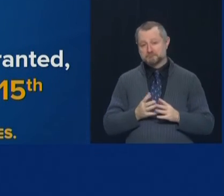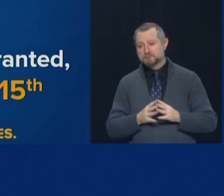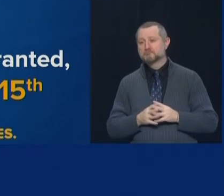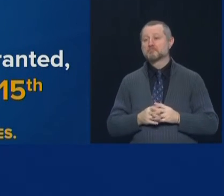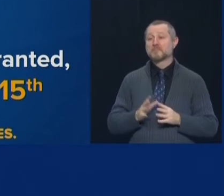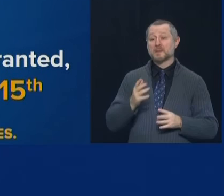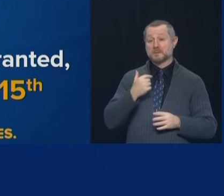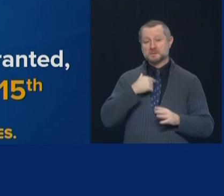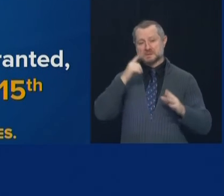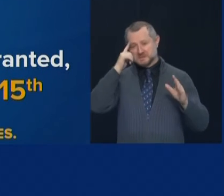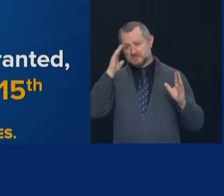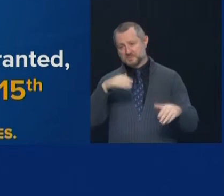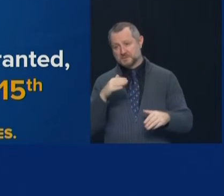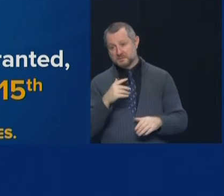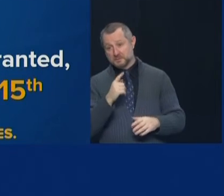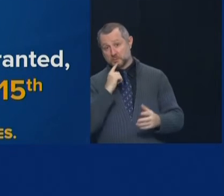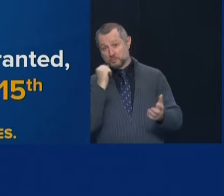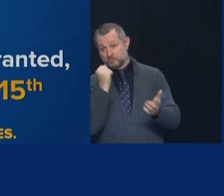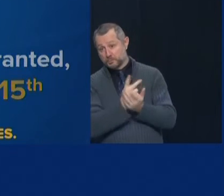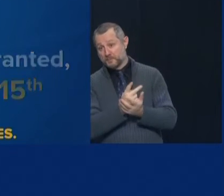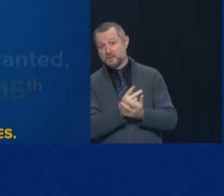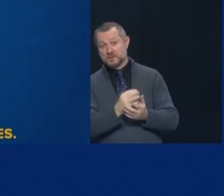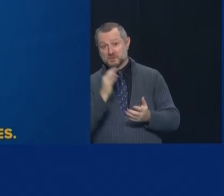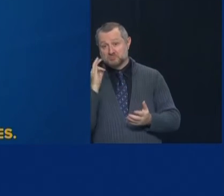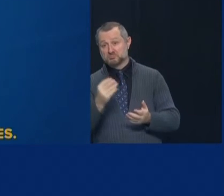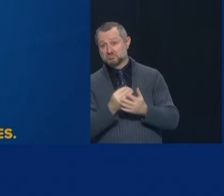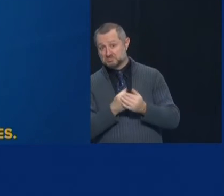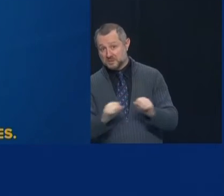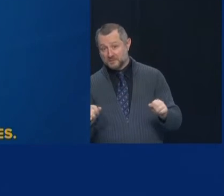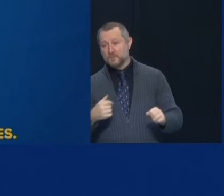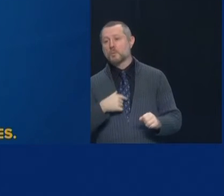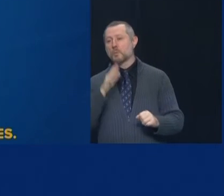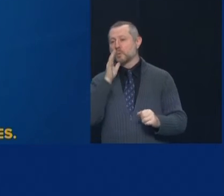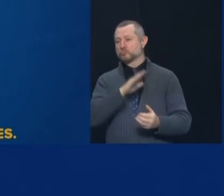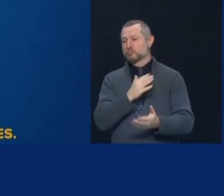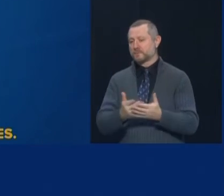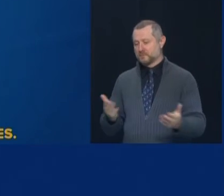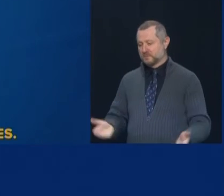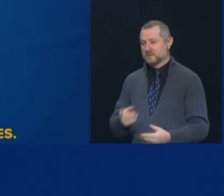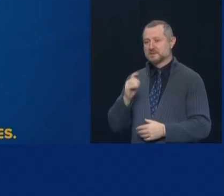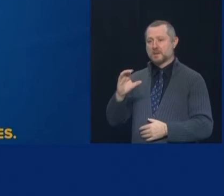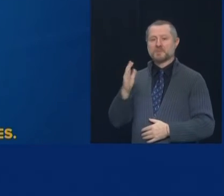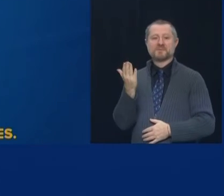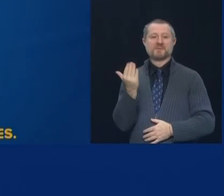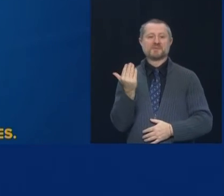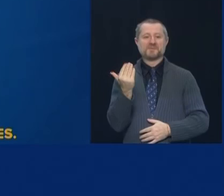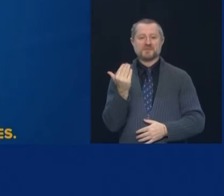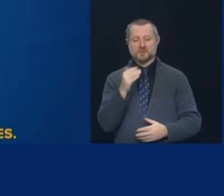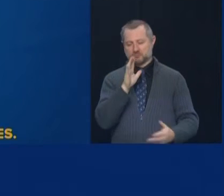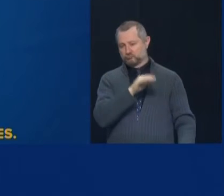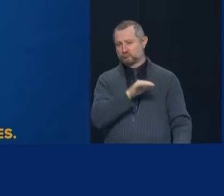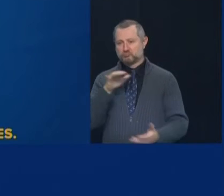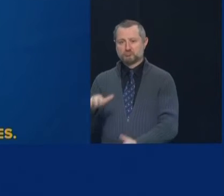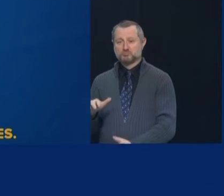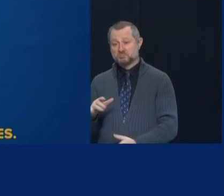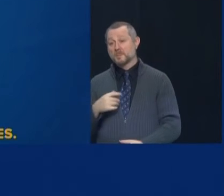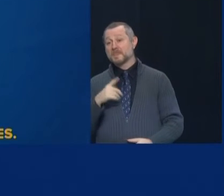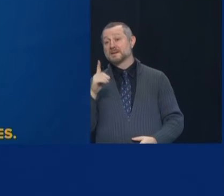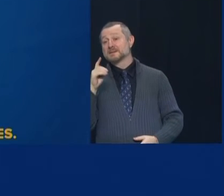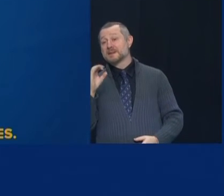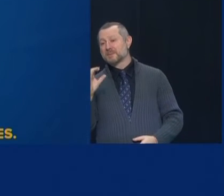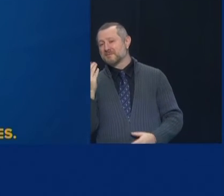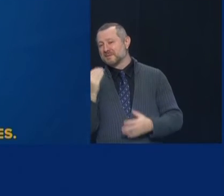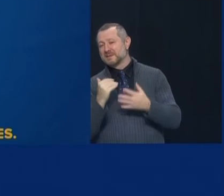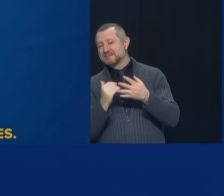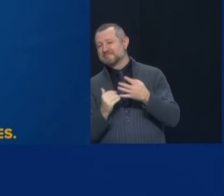efficacy approvals are granted, those doses will arrive on December 15th. By the end of December,